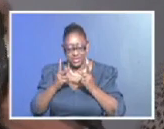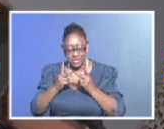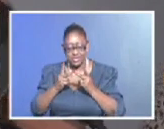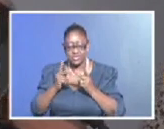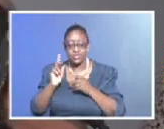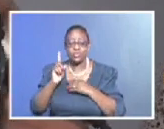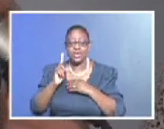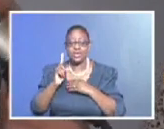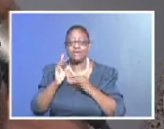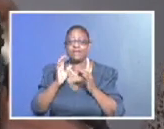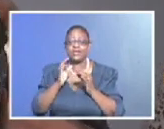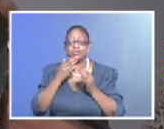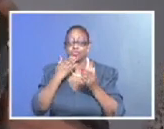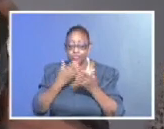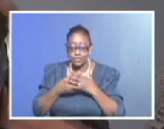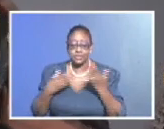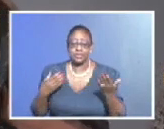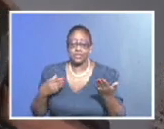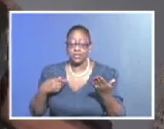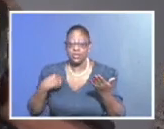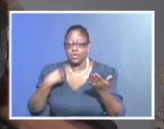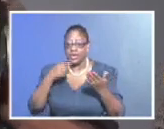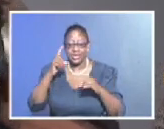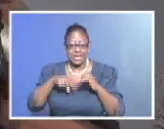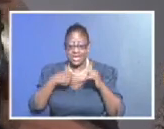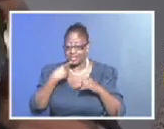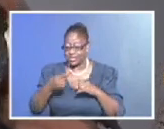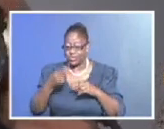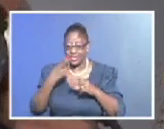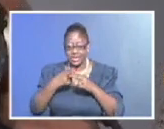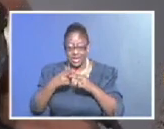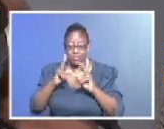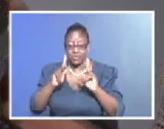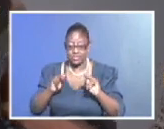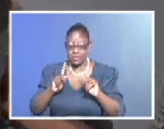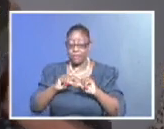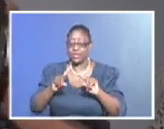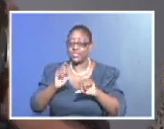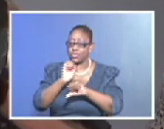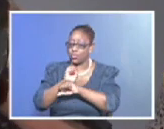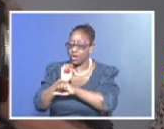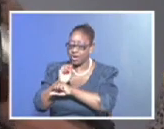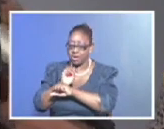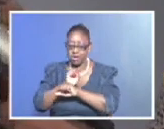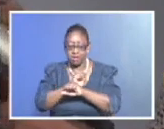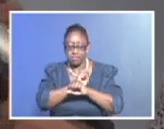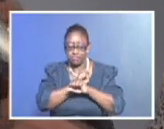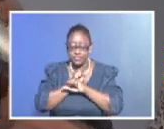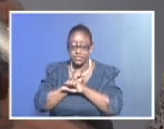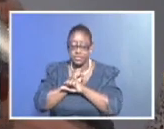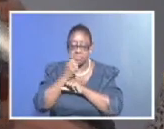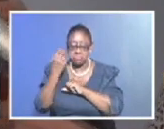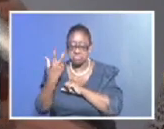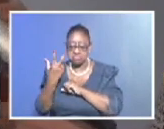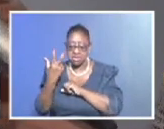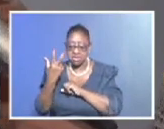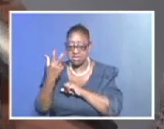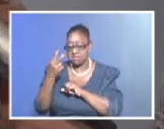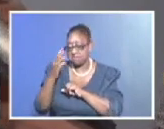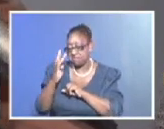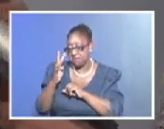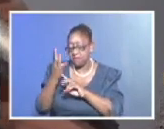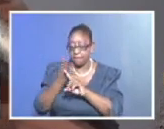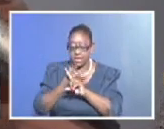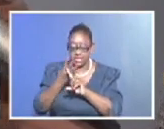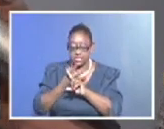occasion. The name of the contractor, I can't tell you offhand, but they have been working for the last maybe 3 to 4 months, and